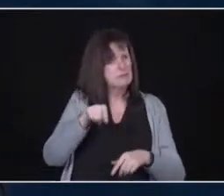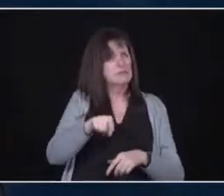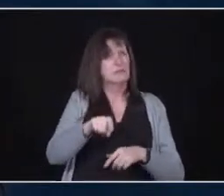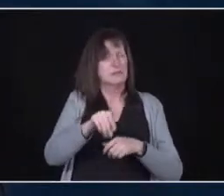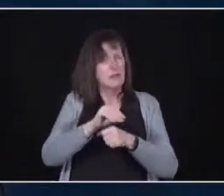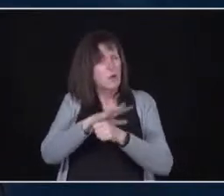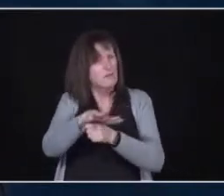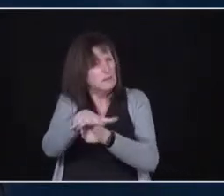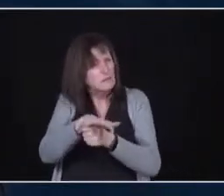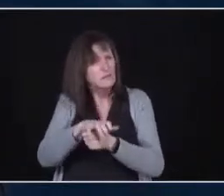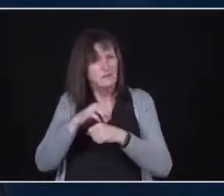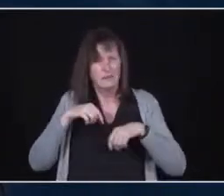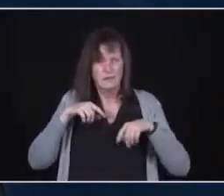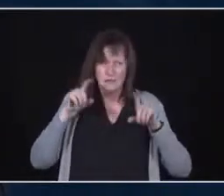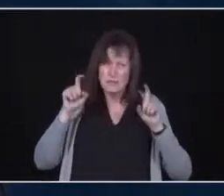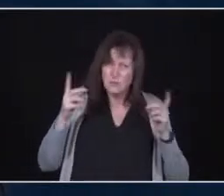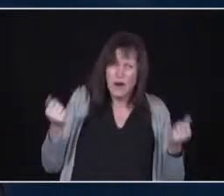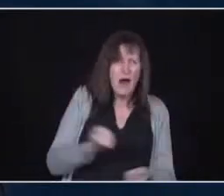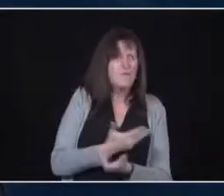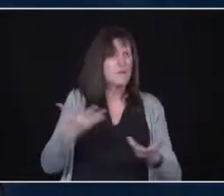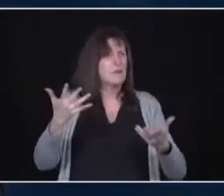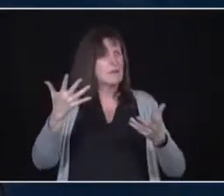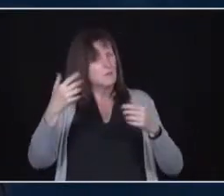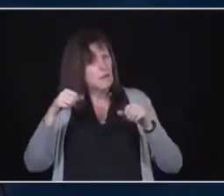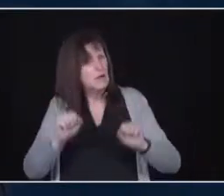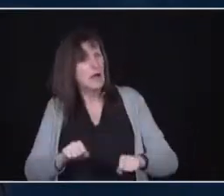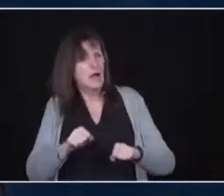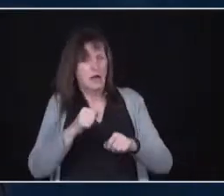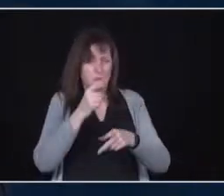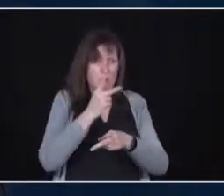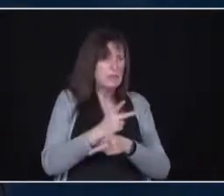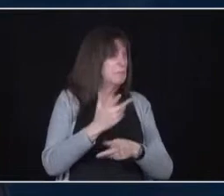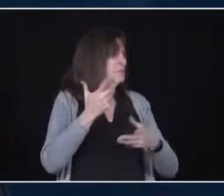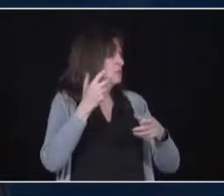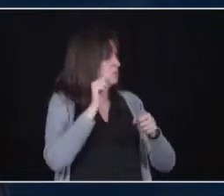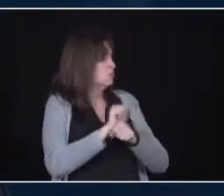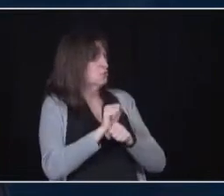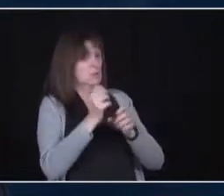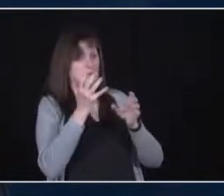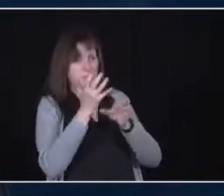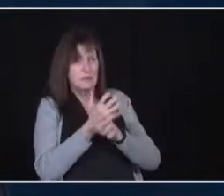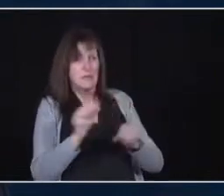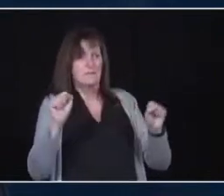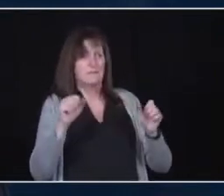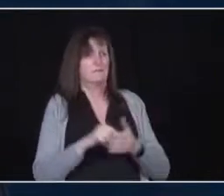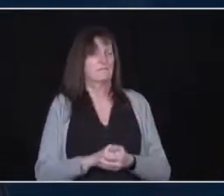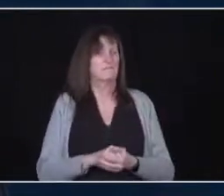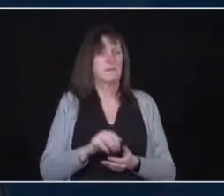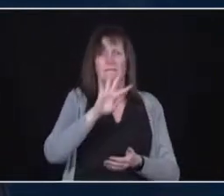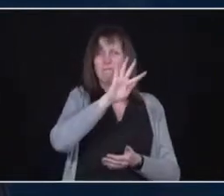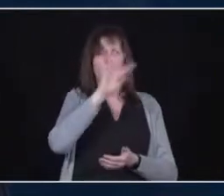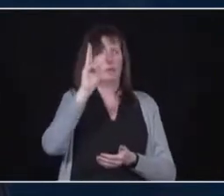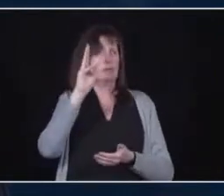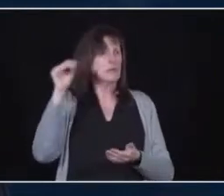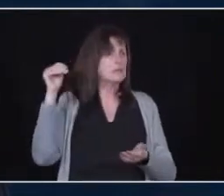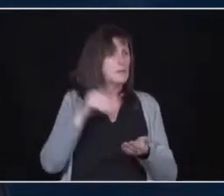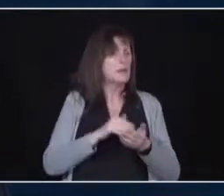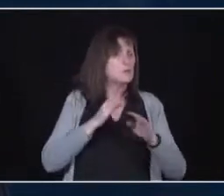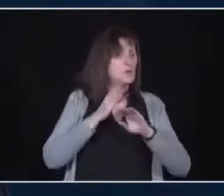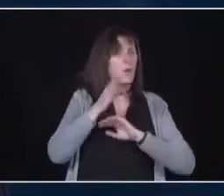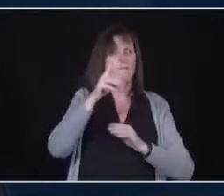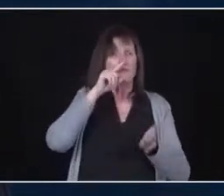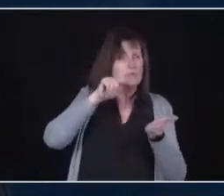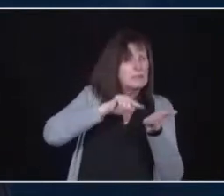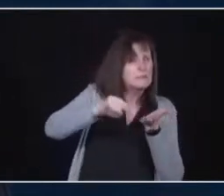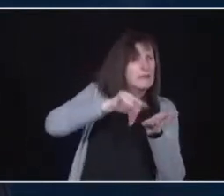safe. Since the start of this pandemic, we've now done over 46,000 COVID-19 related inspections, issued